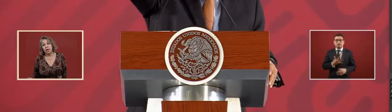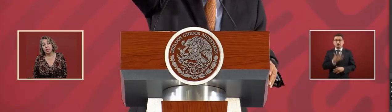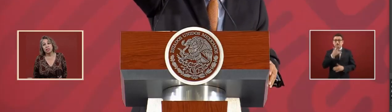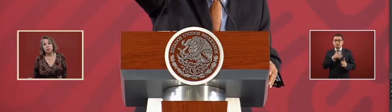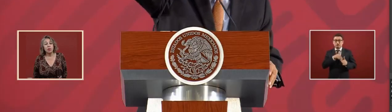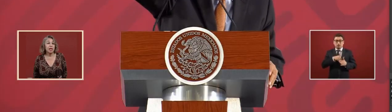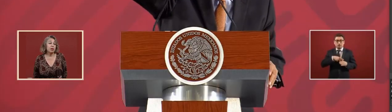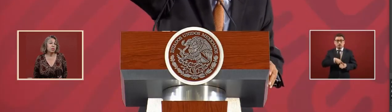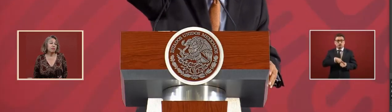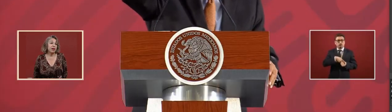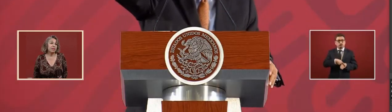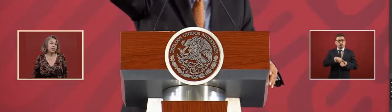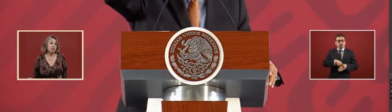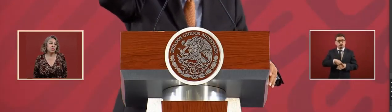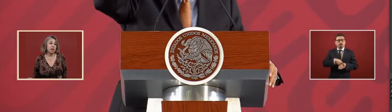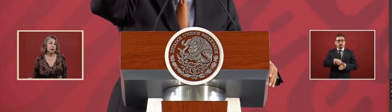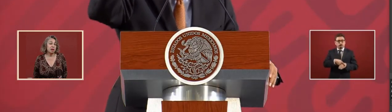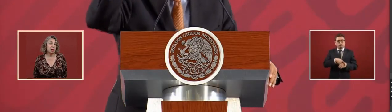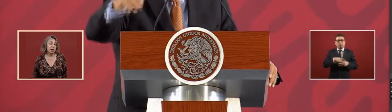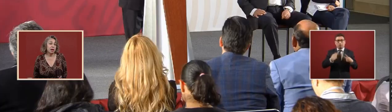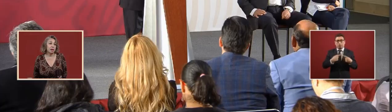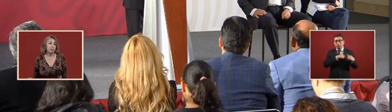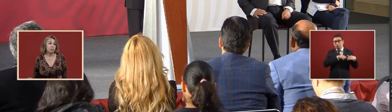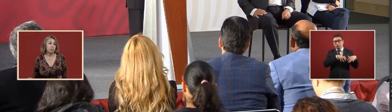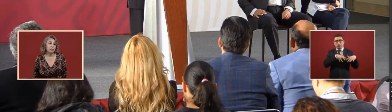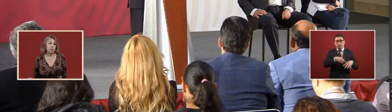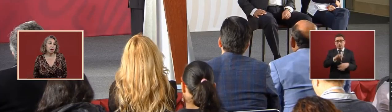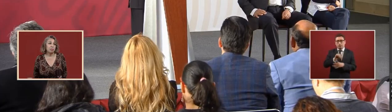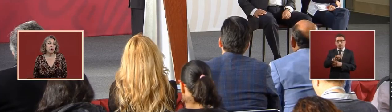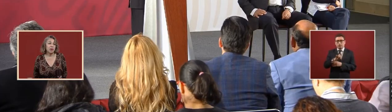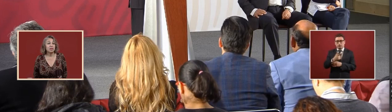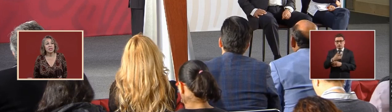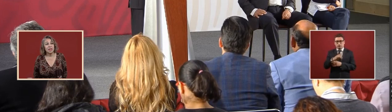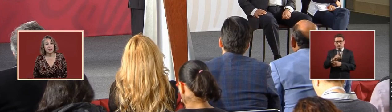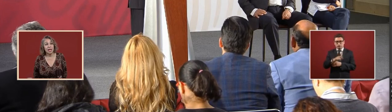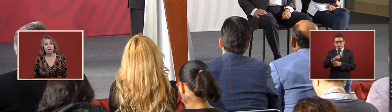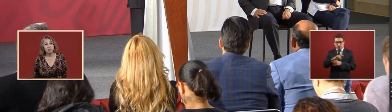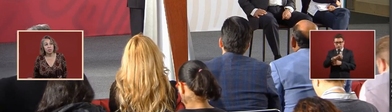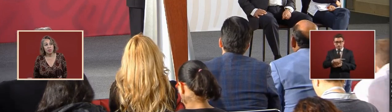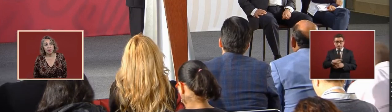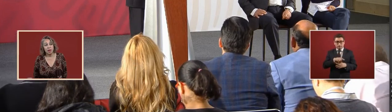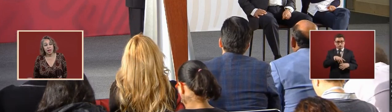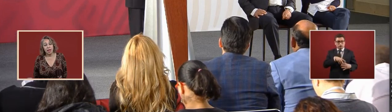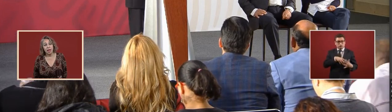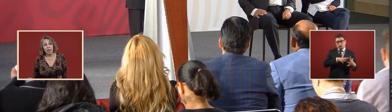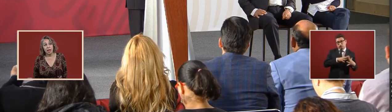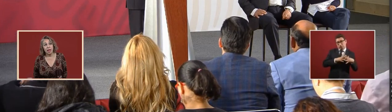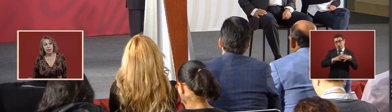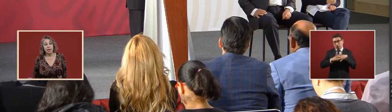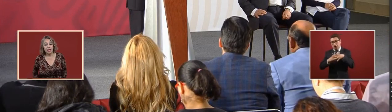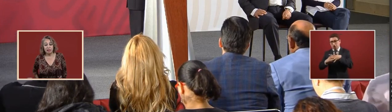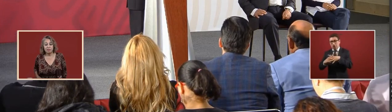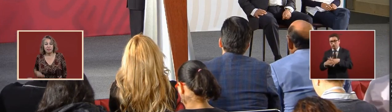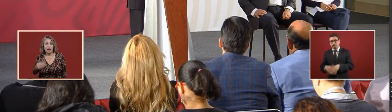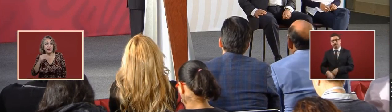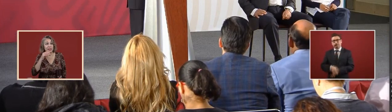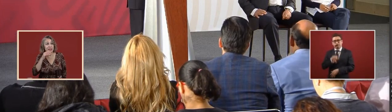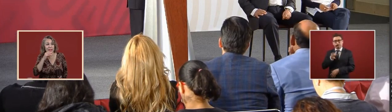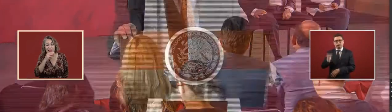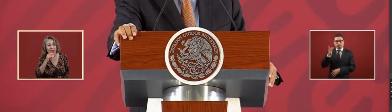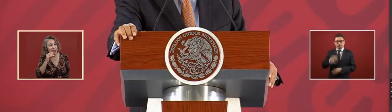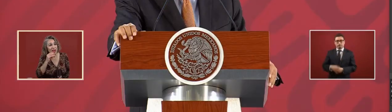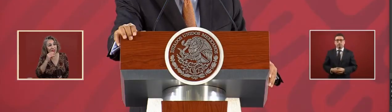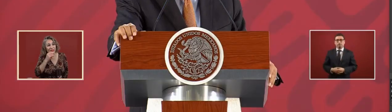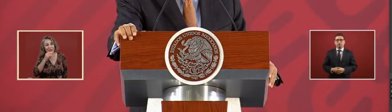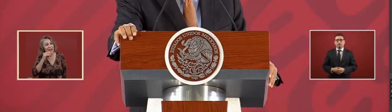al caballo. And someone came with 5,000 men on a Manuel González. Manuel González came. Y el defin. And he triunfo. Defined